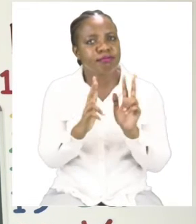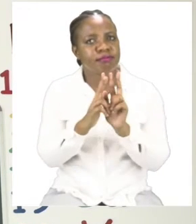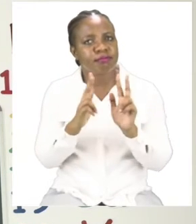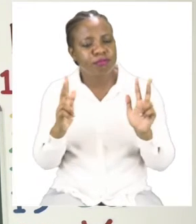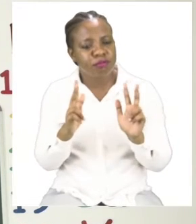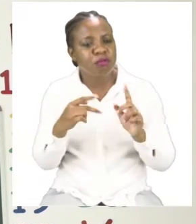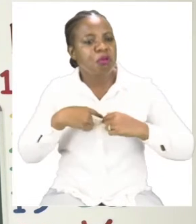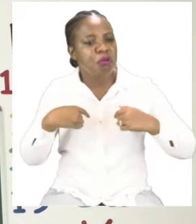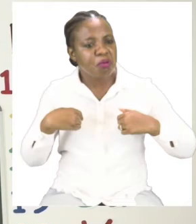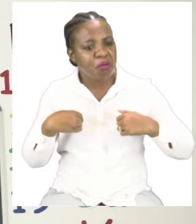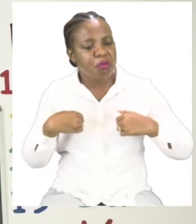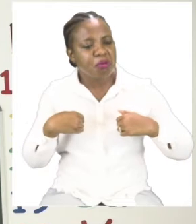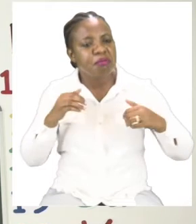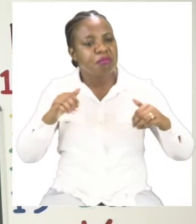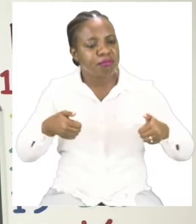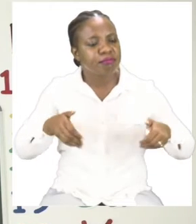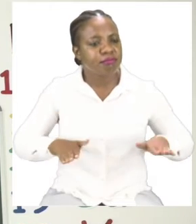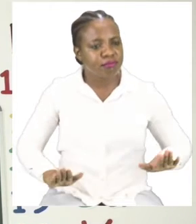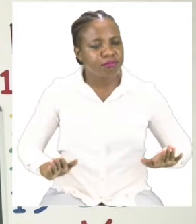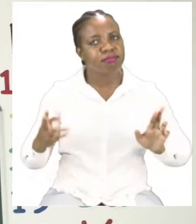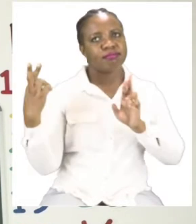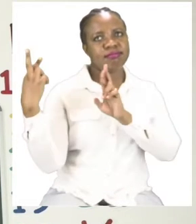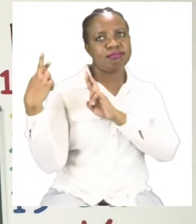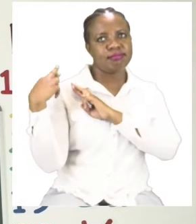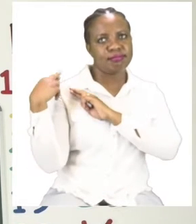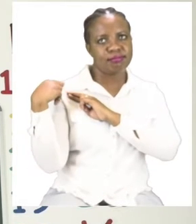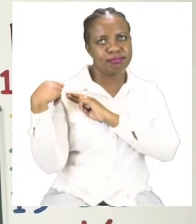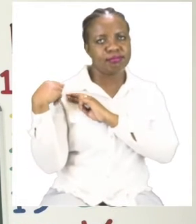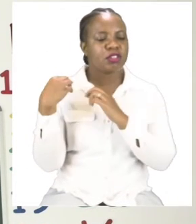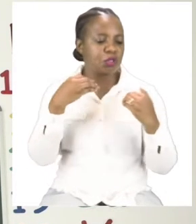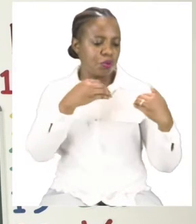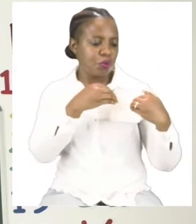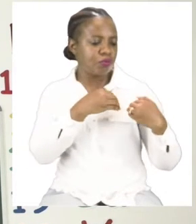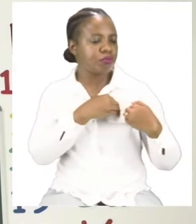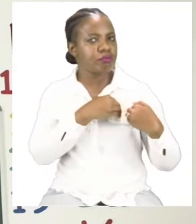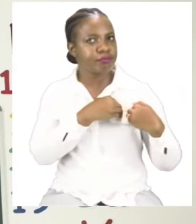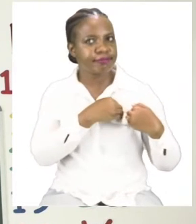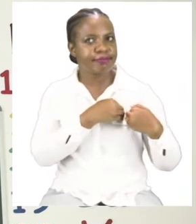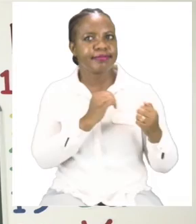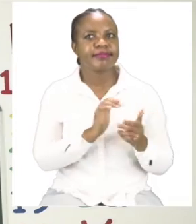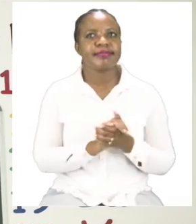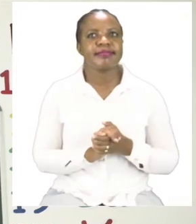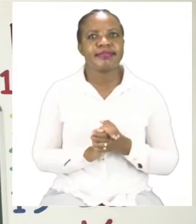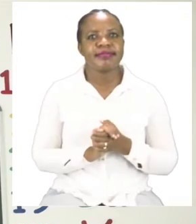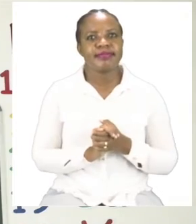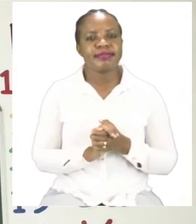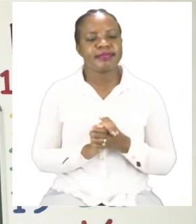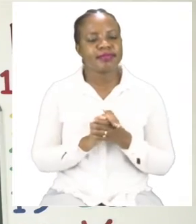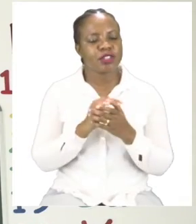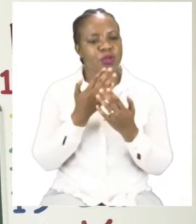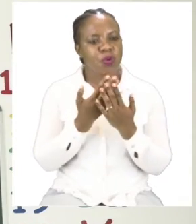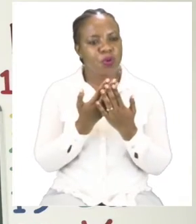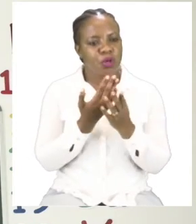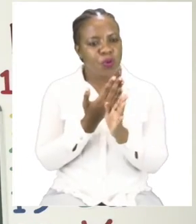and girls, responsible, and that we care about staying safe. Make sure your hands are dry before you